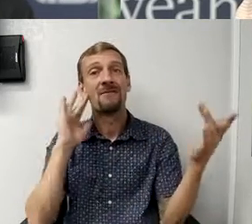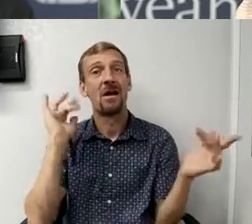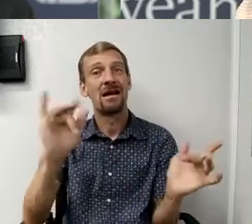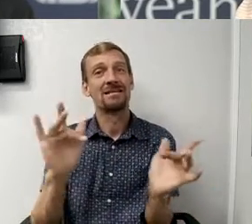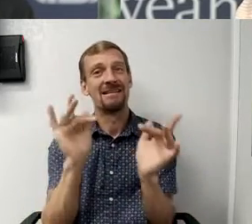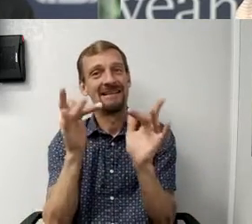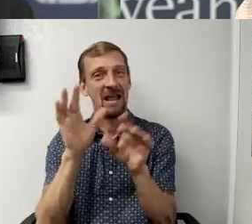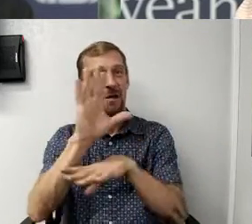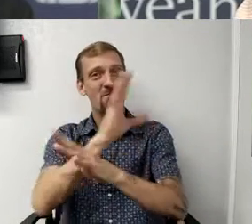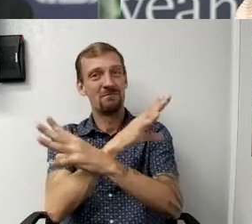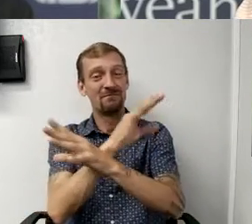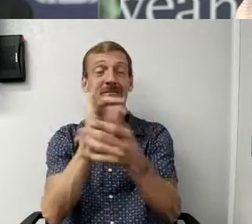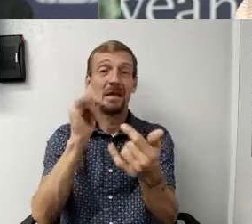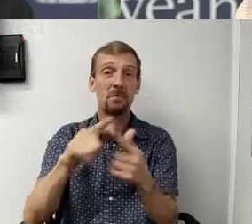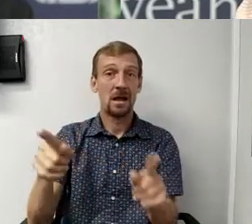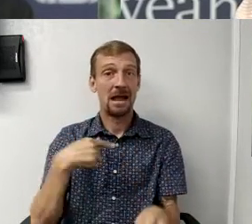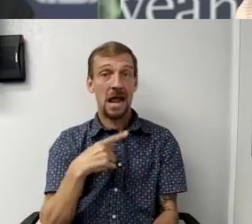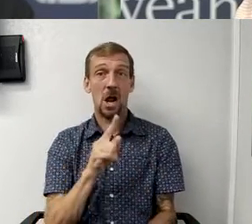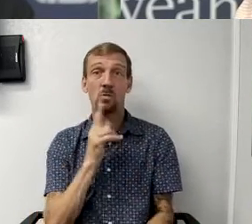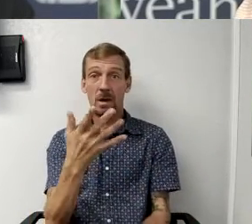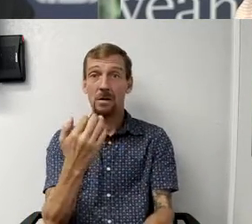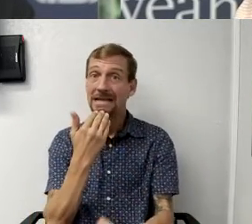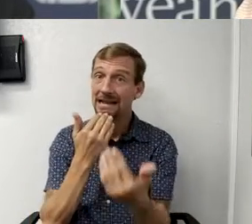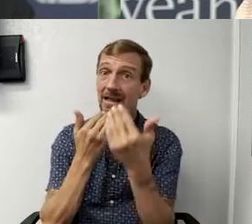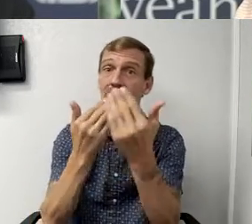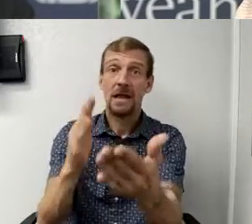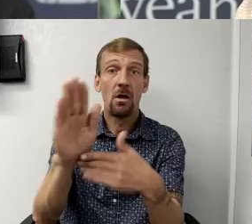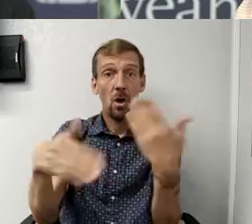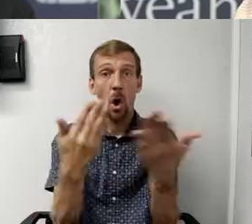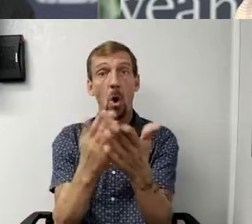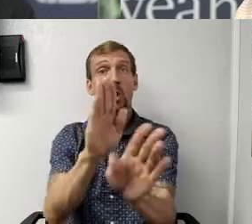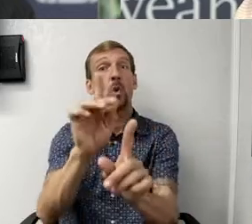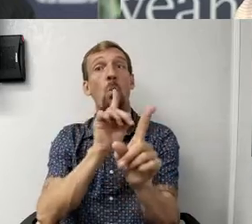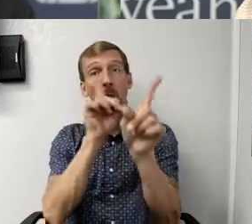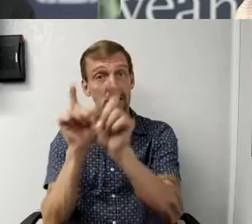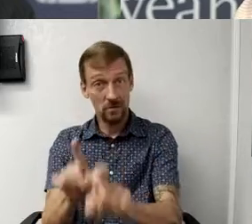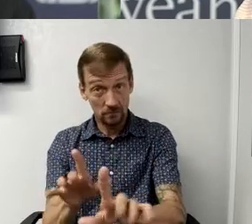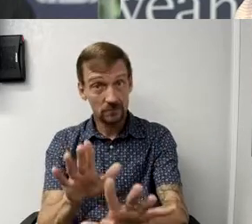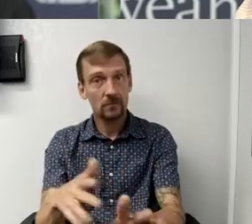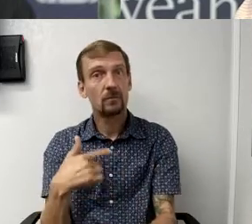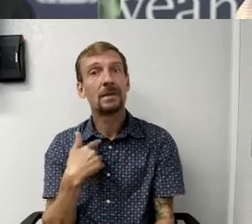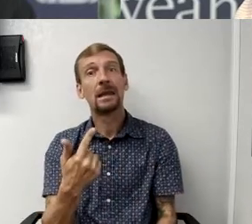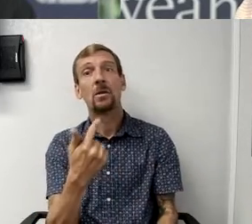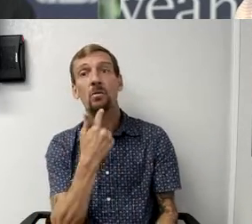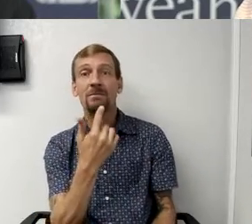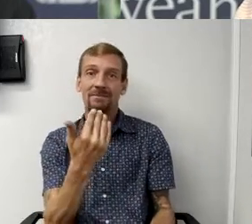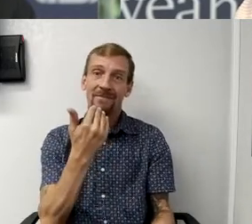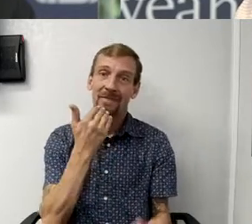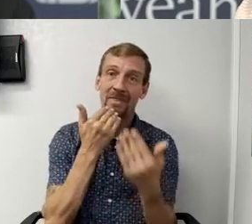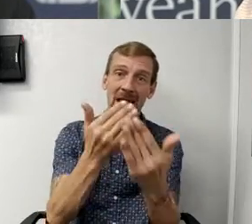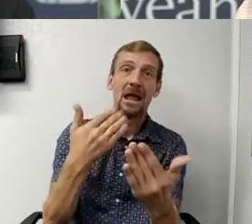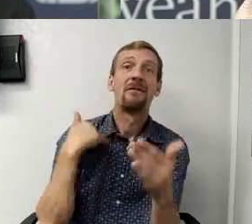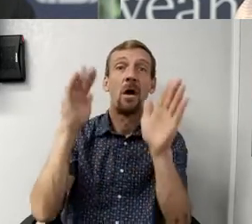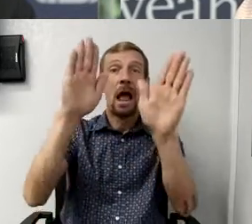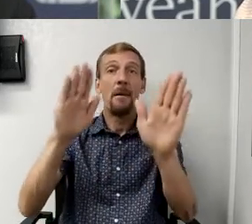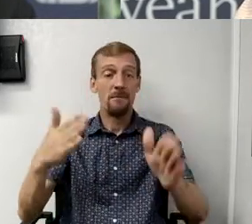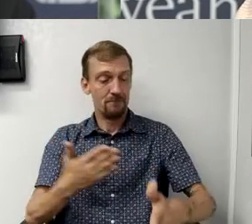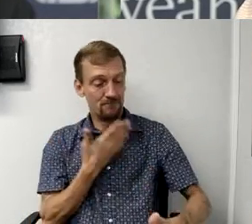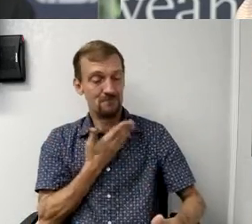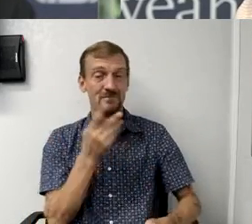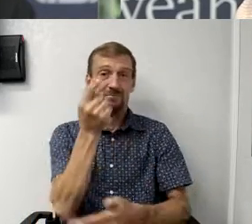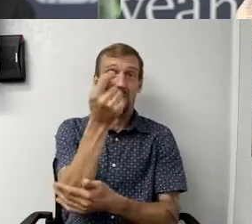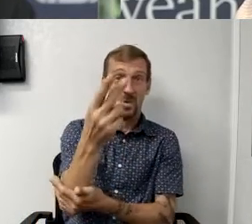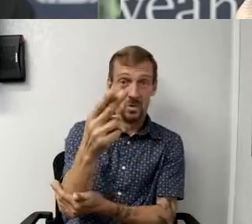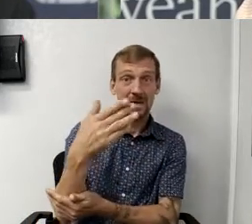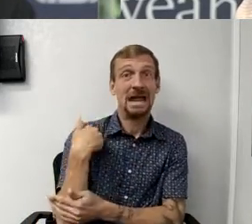appreciate all the questions that came in advance, and we just want to wish everybody a happy Thursday. We hope you all have a safe